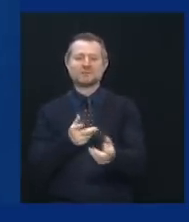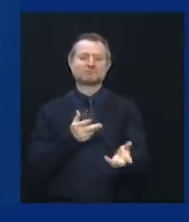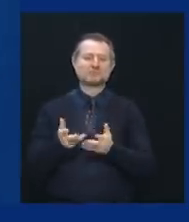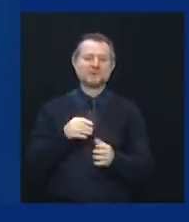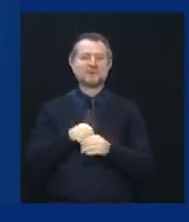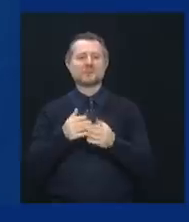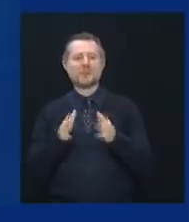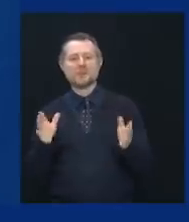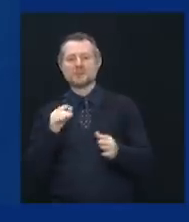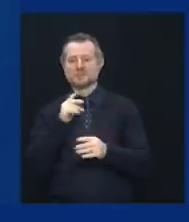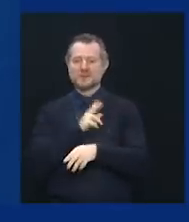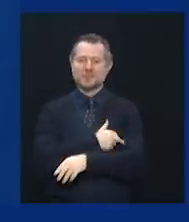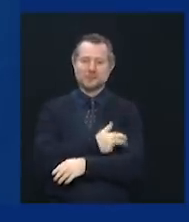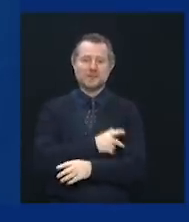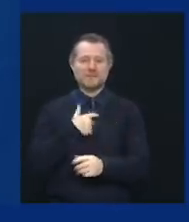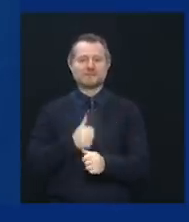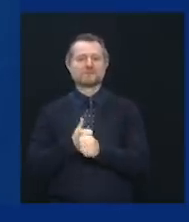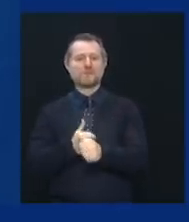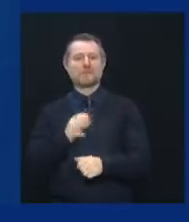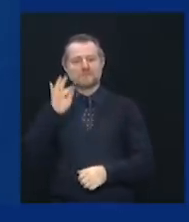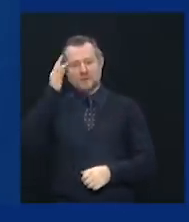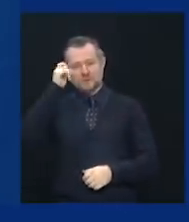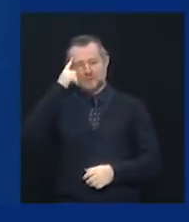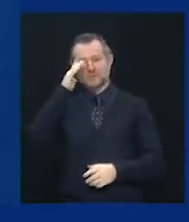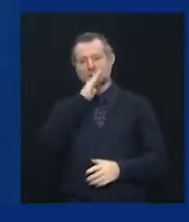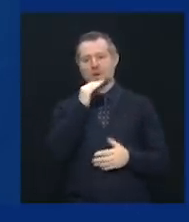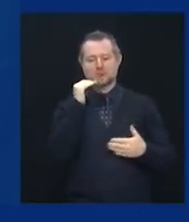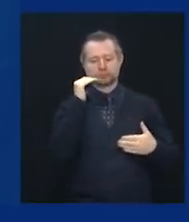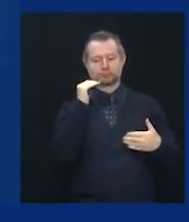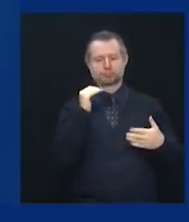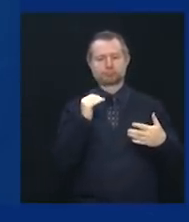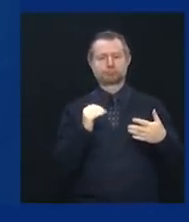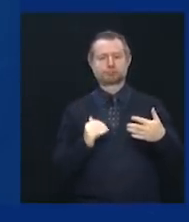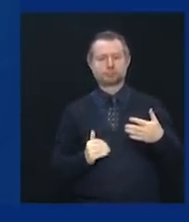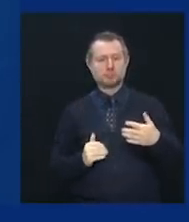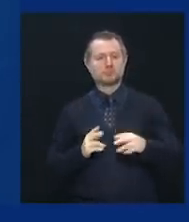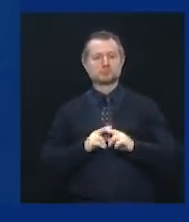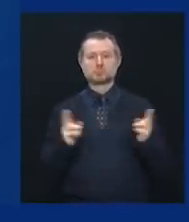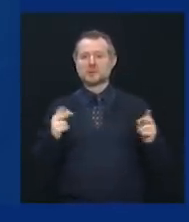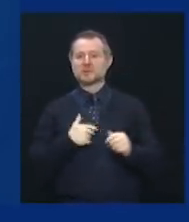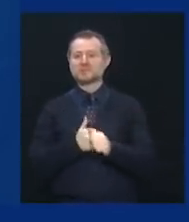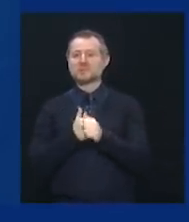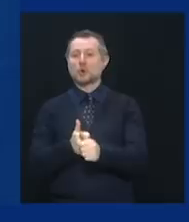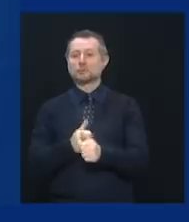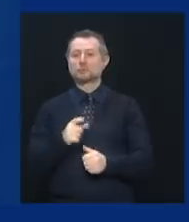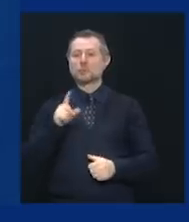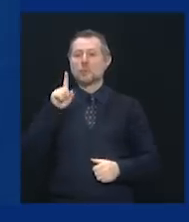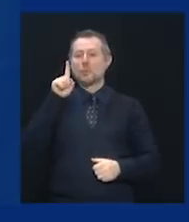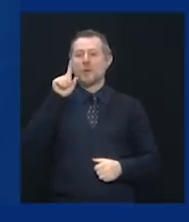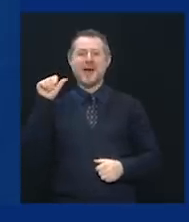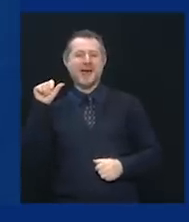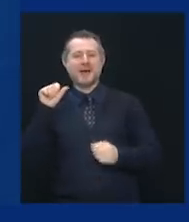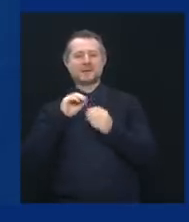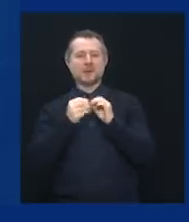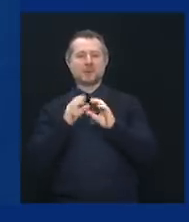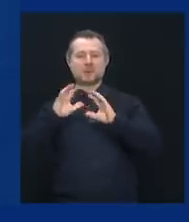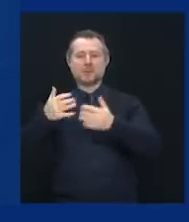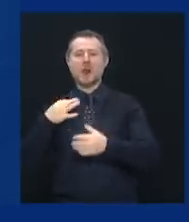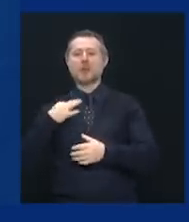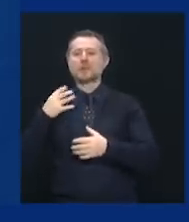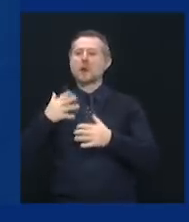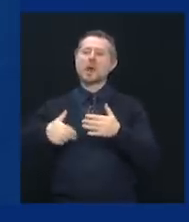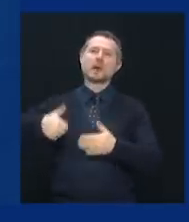We're following federal guidance at this point, which is working down the list of what we call 1A, the first priority